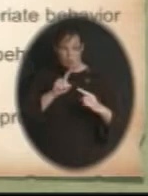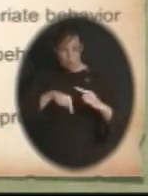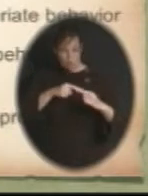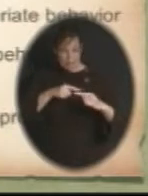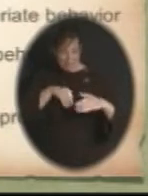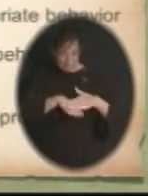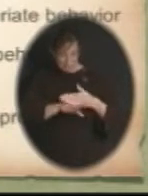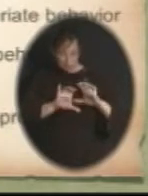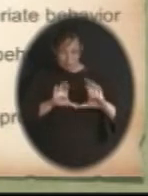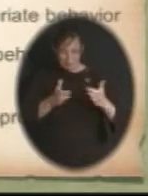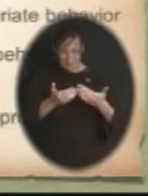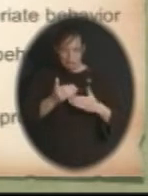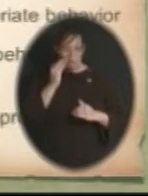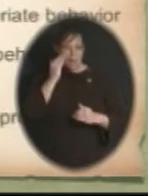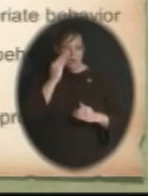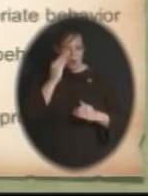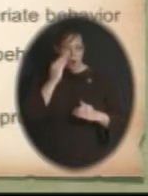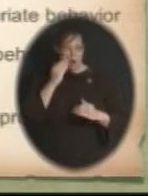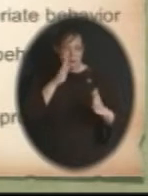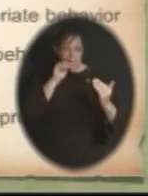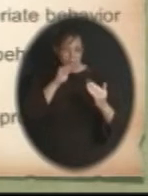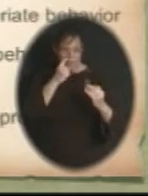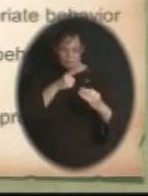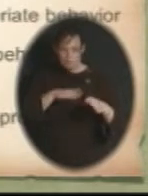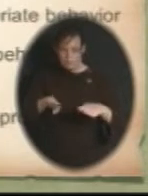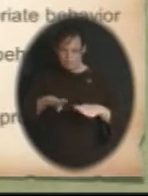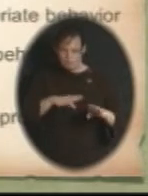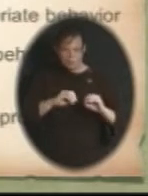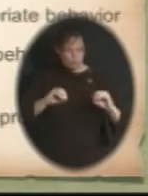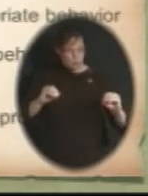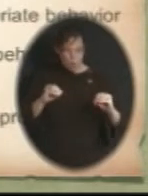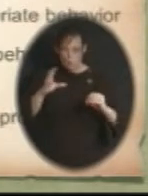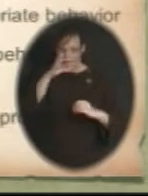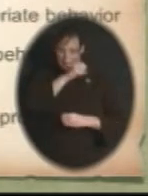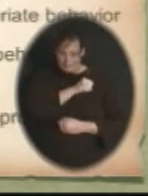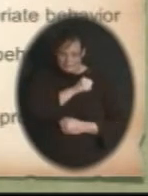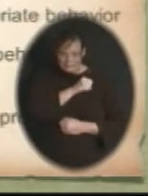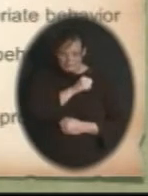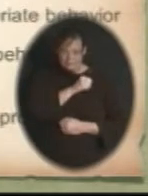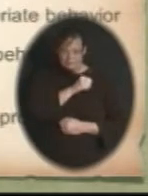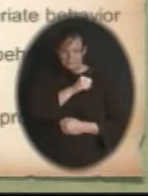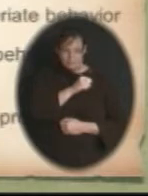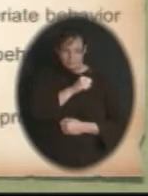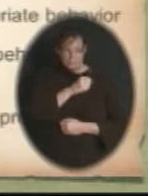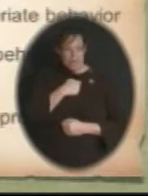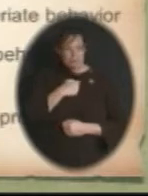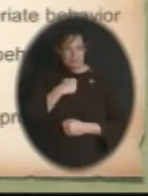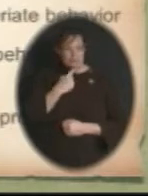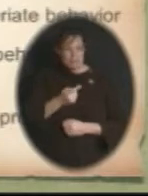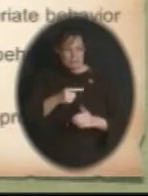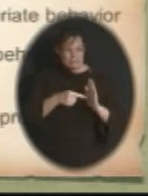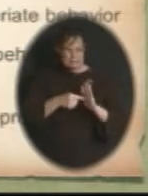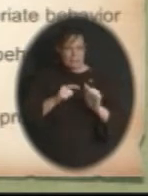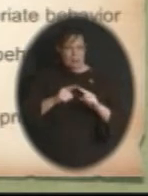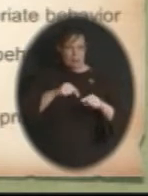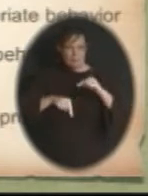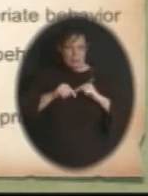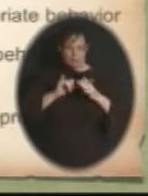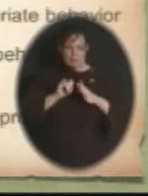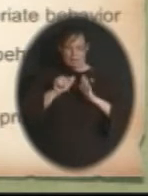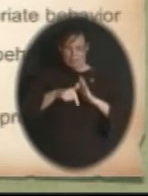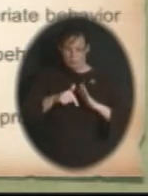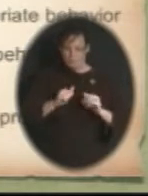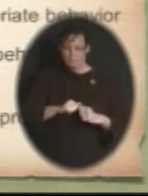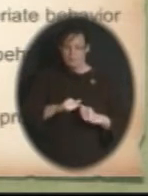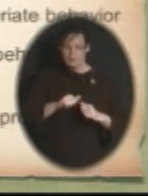classroom, I know the expectations for behavior. There's no guessing. You know, I was going to give an example, I'll come back to it later. The third